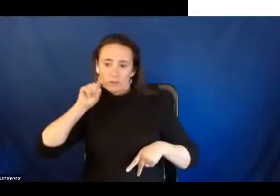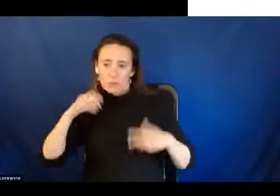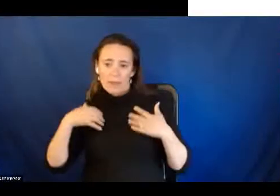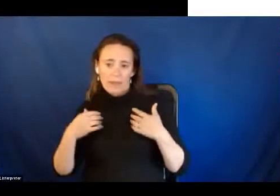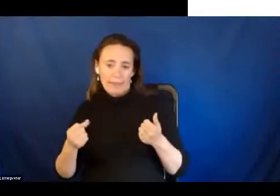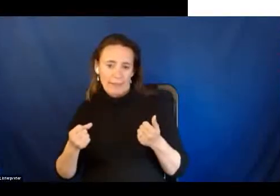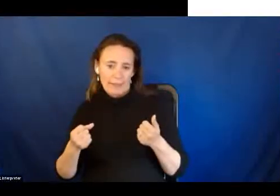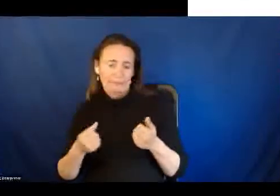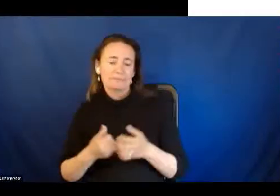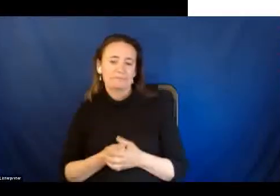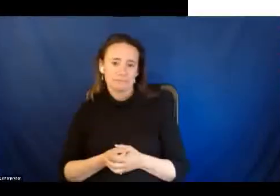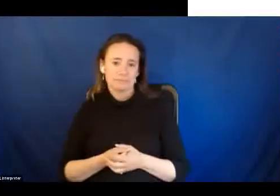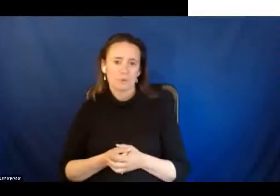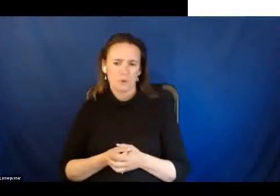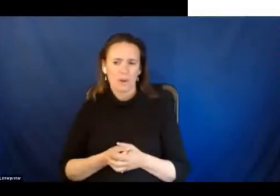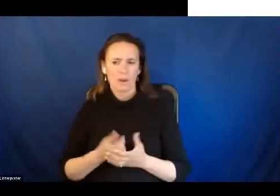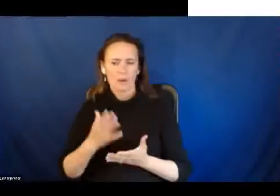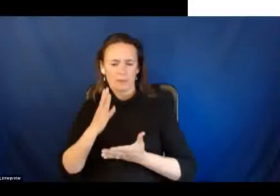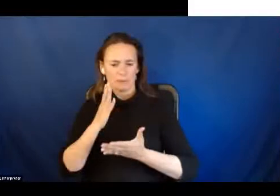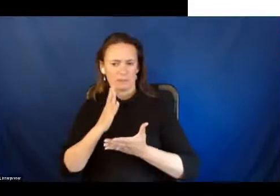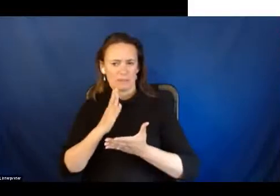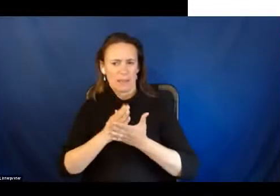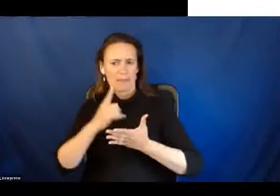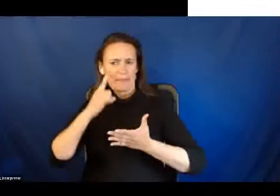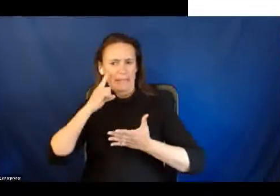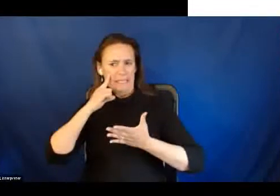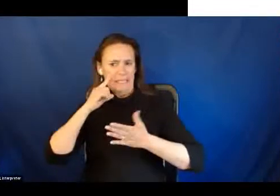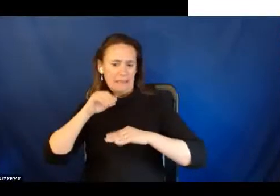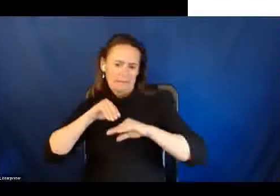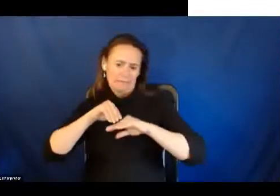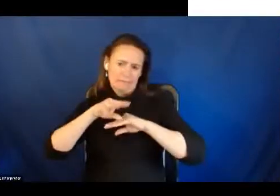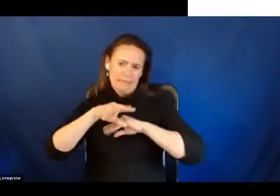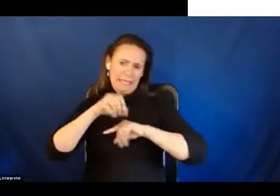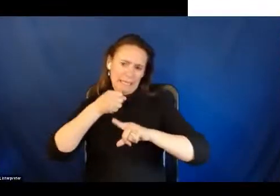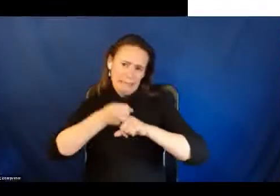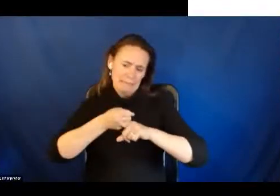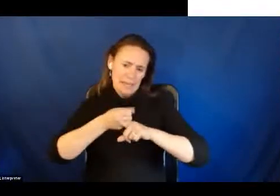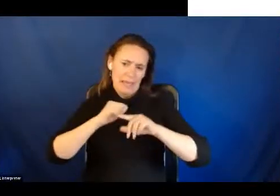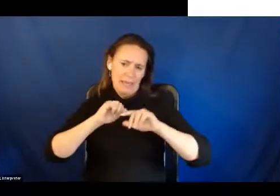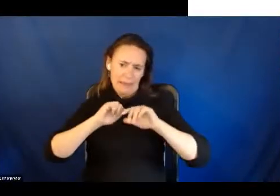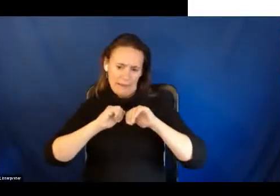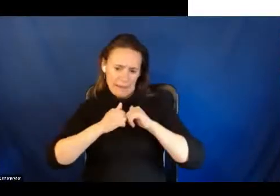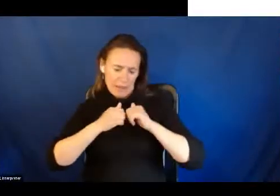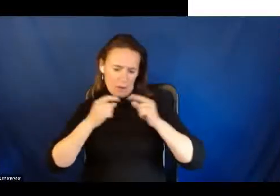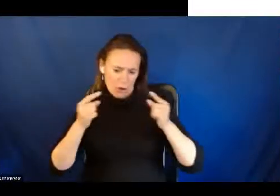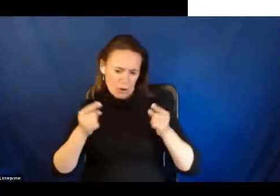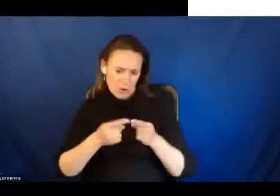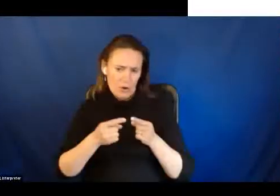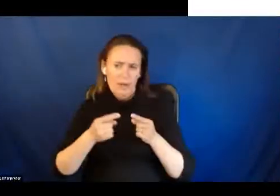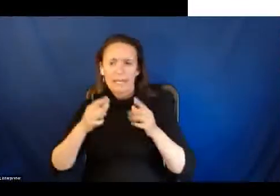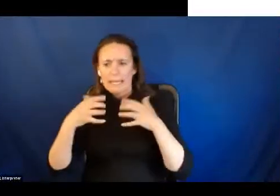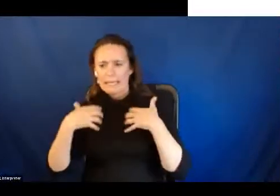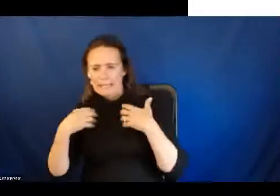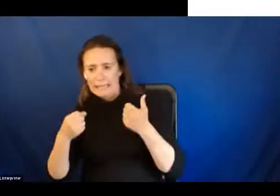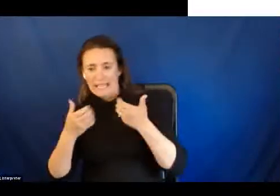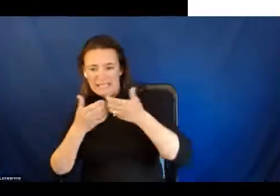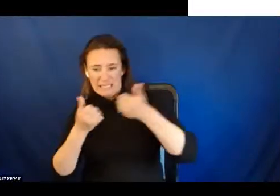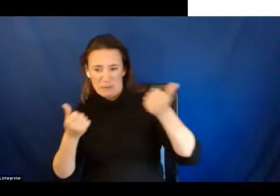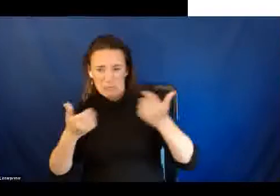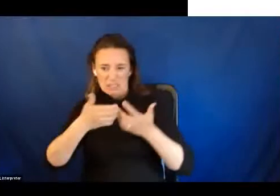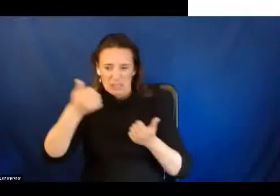So we have to stop thinking of these different impacts in these areas of hurt and healing as separate things and really look at how